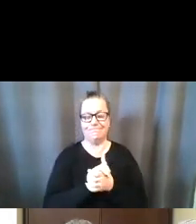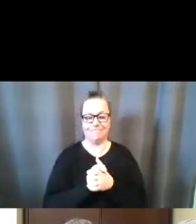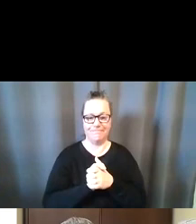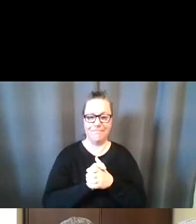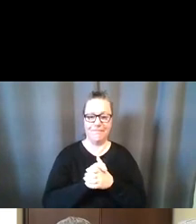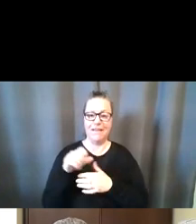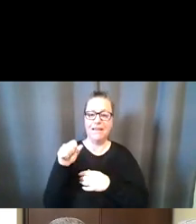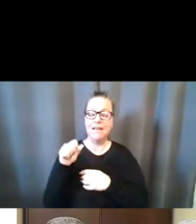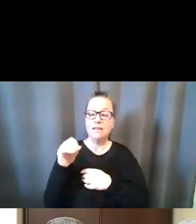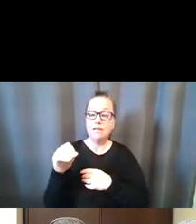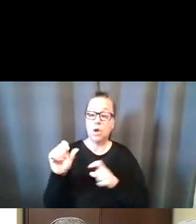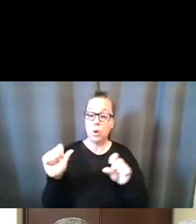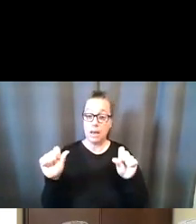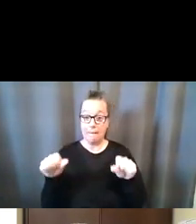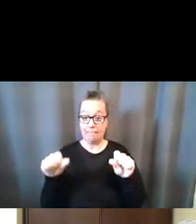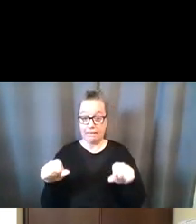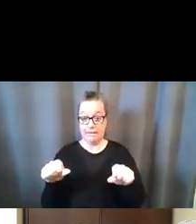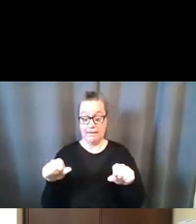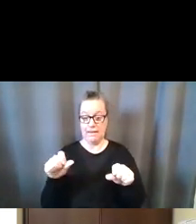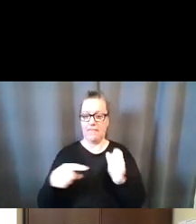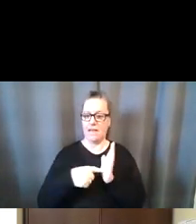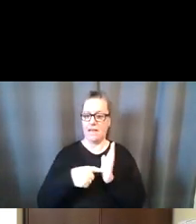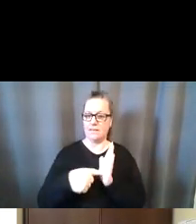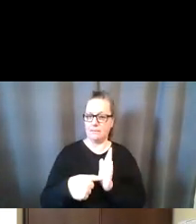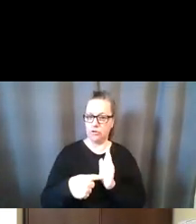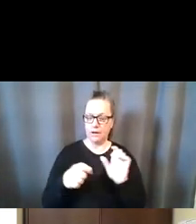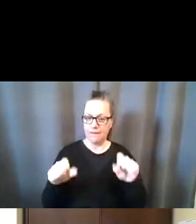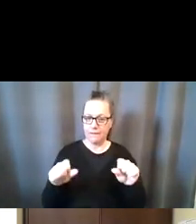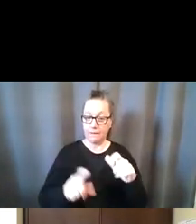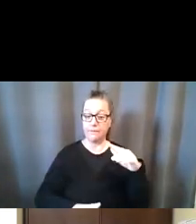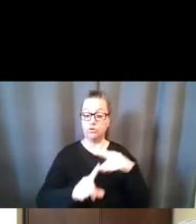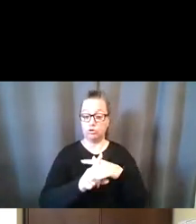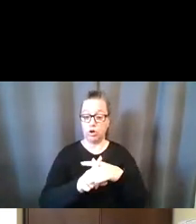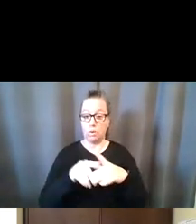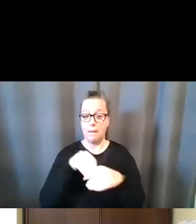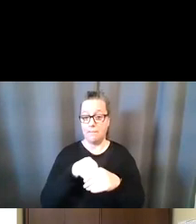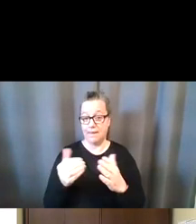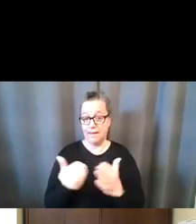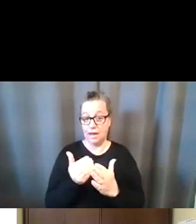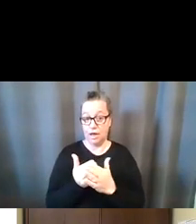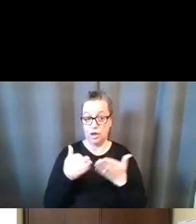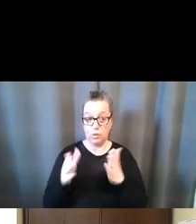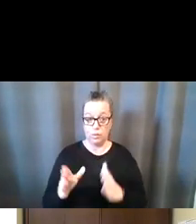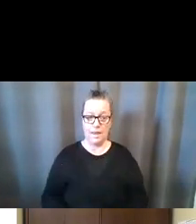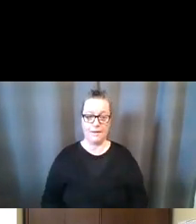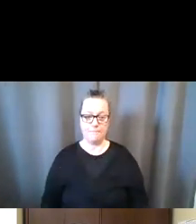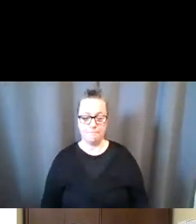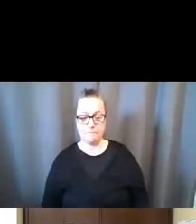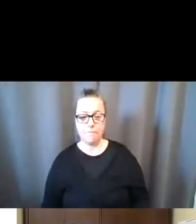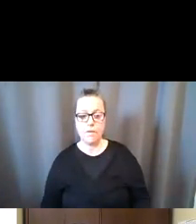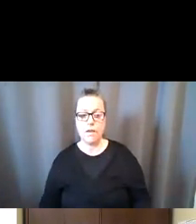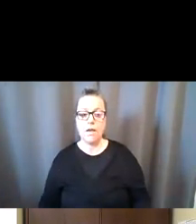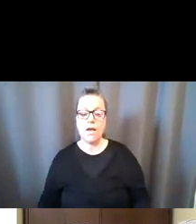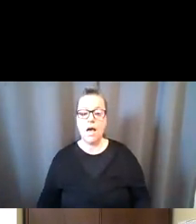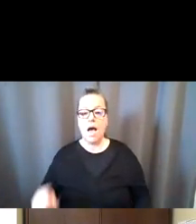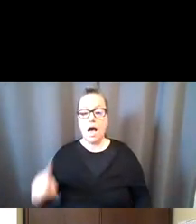So ability is that demonstrated capability to show up in a new way. And I believe Prosci would be